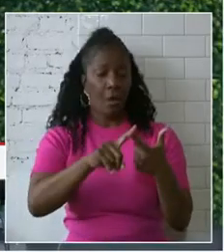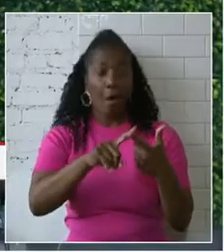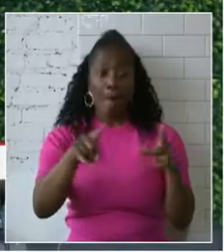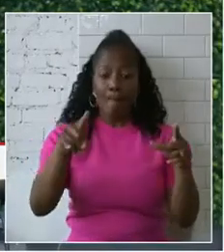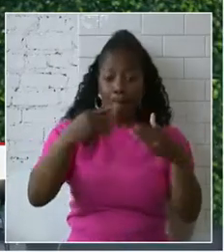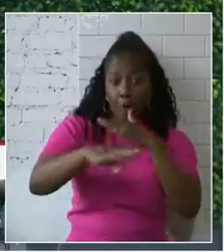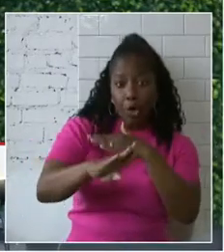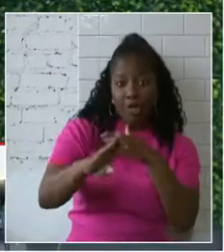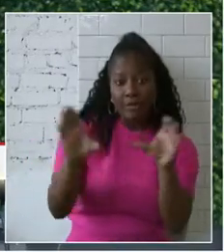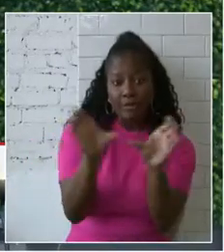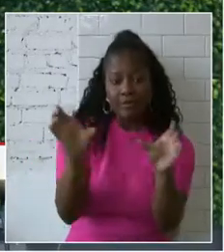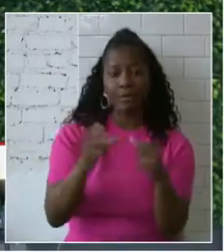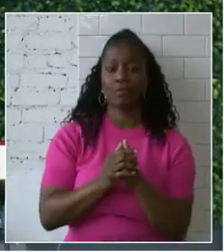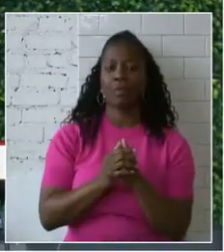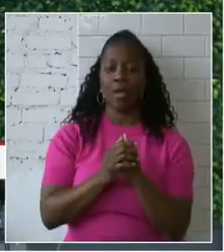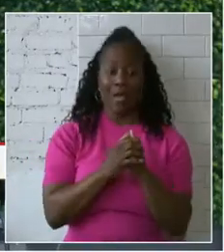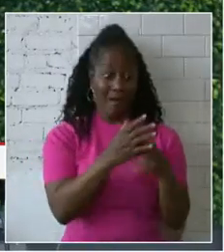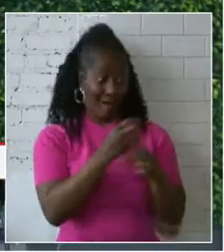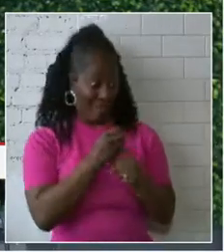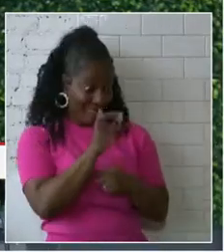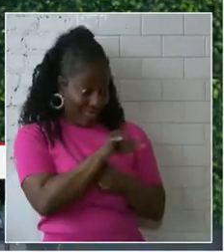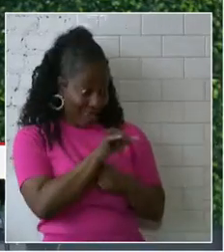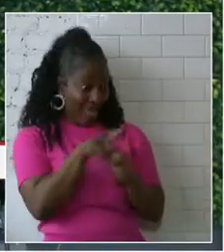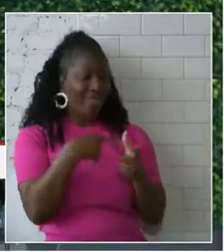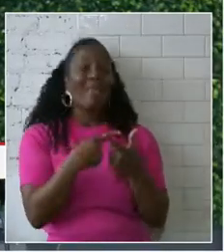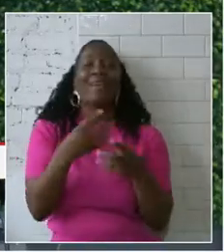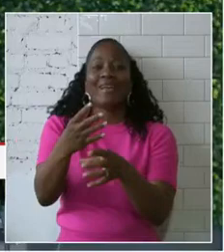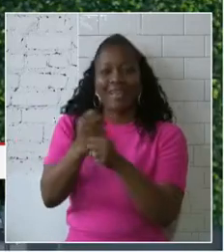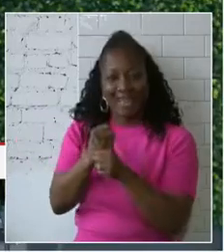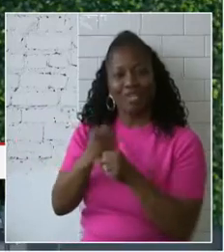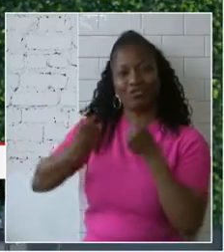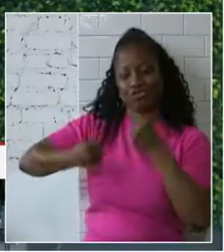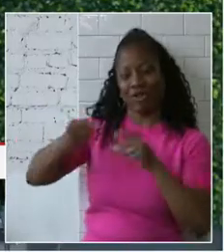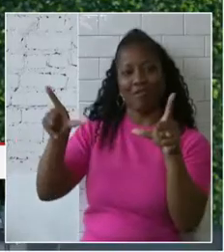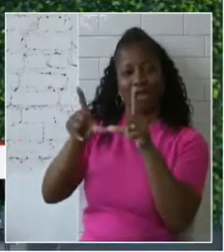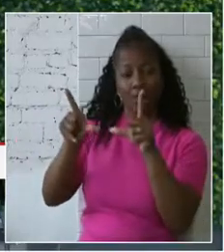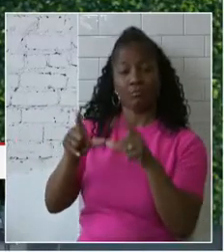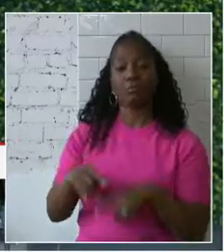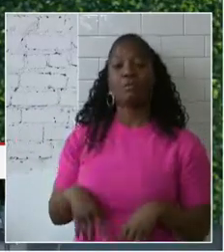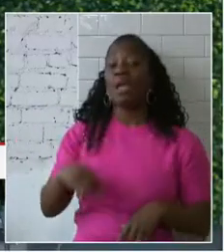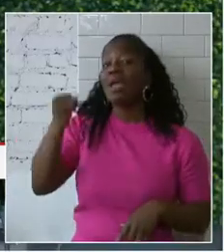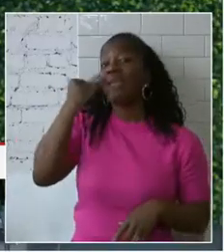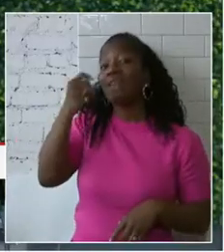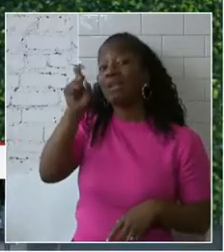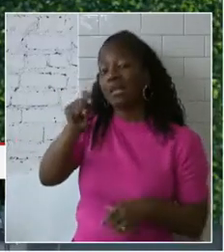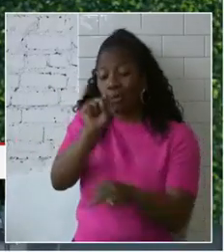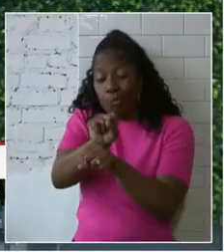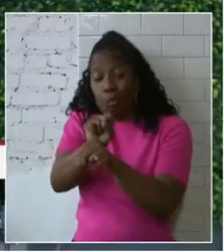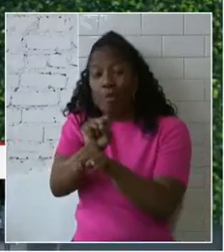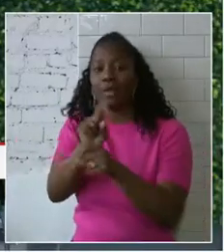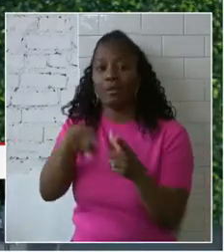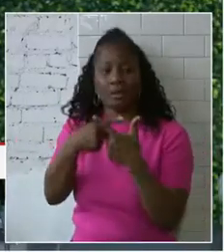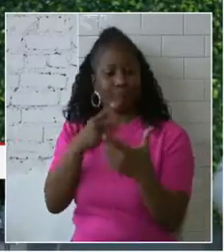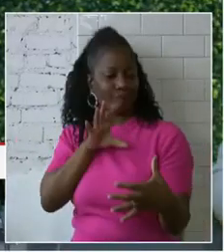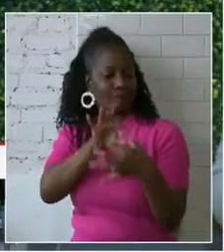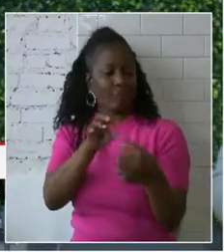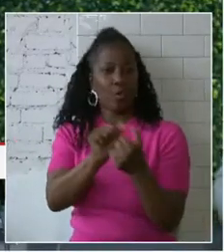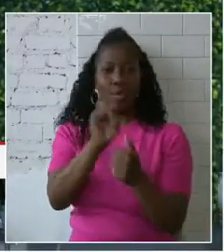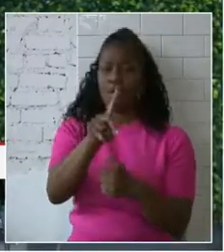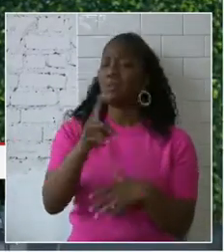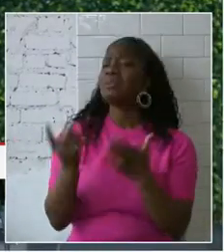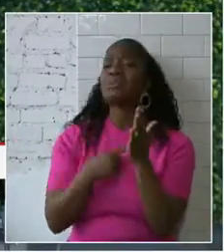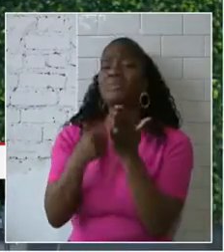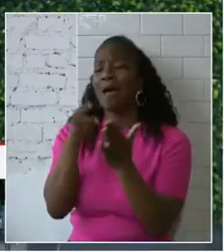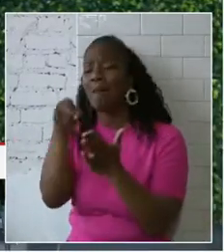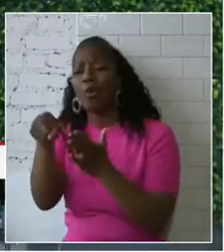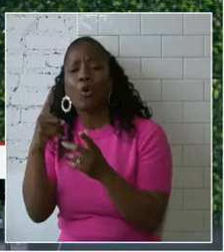being able to get driver's license, right? And then if they're in need of employment, we connect them to education, because some individuals are still